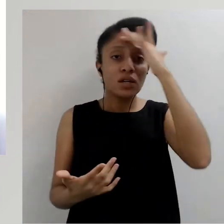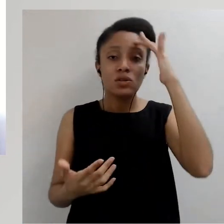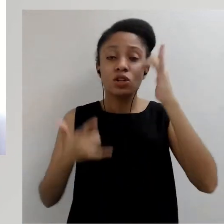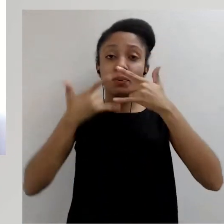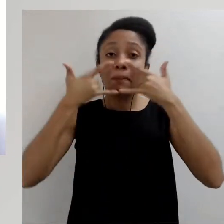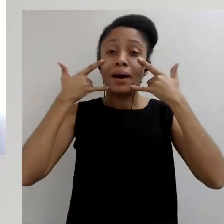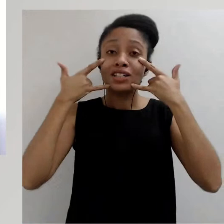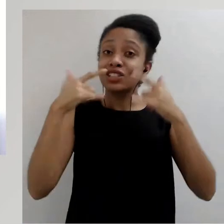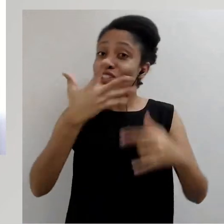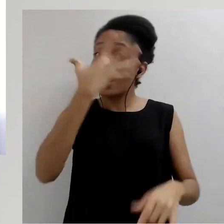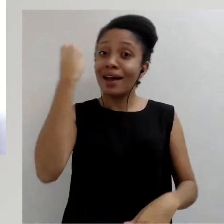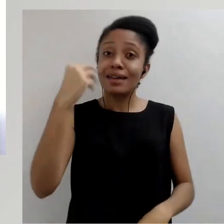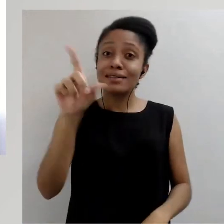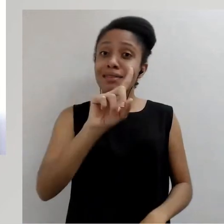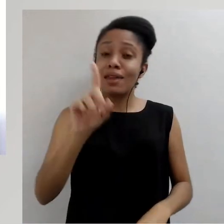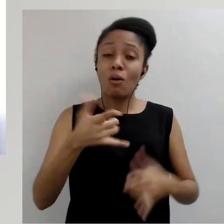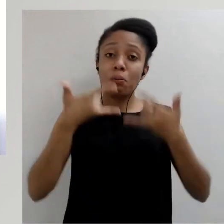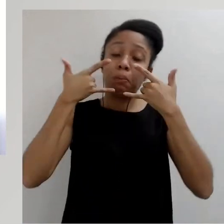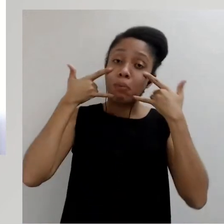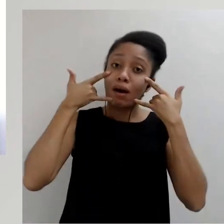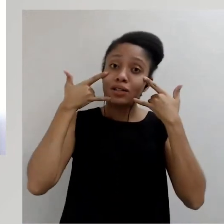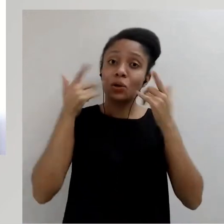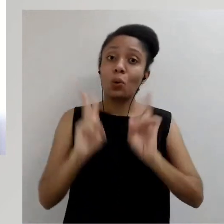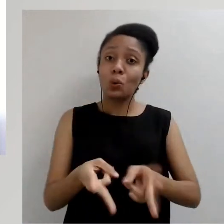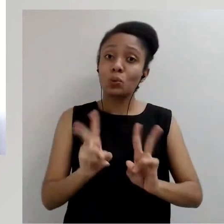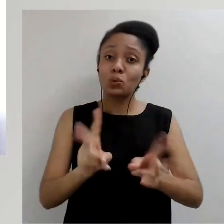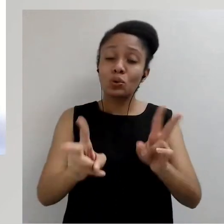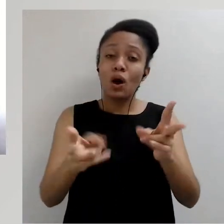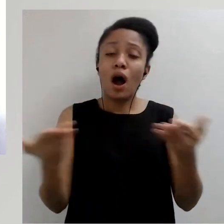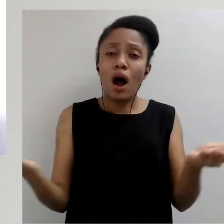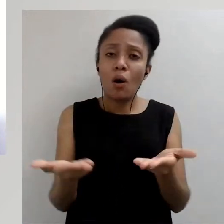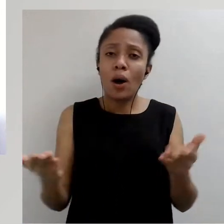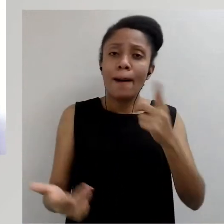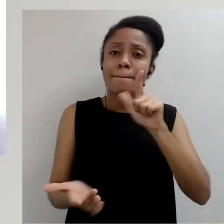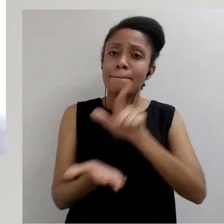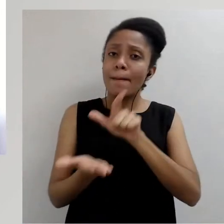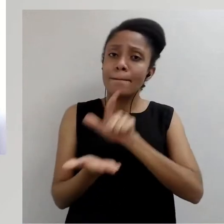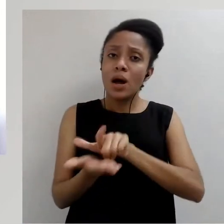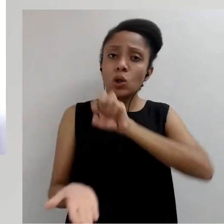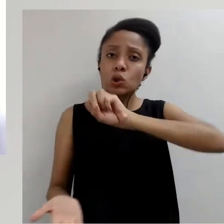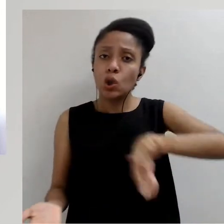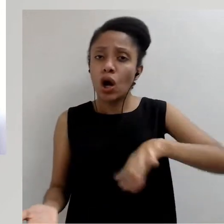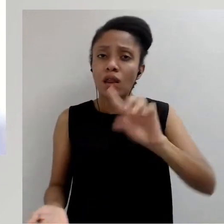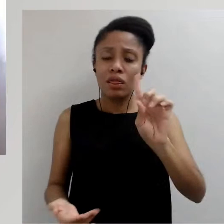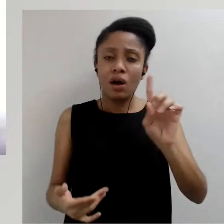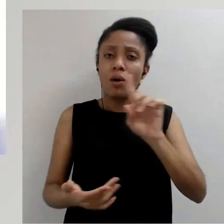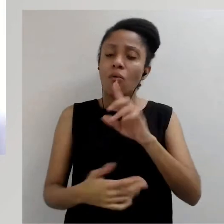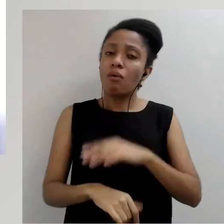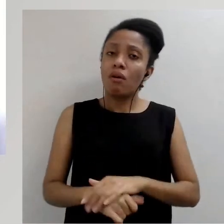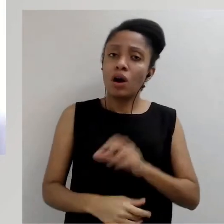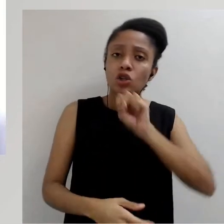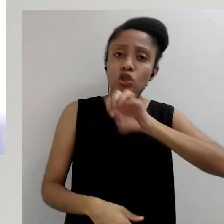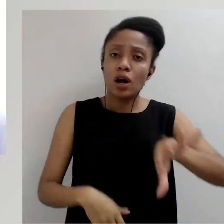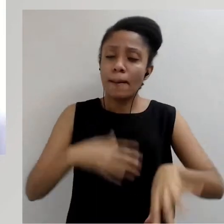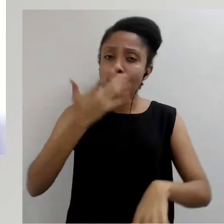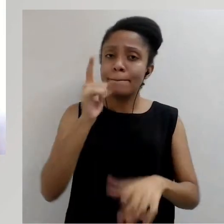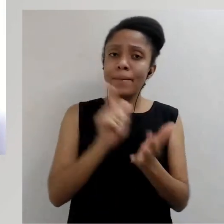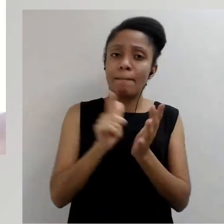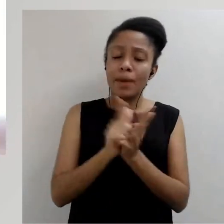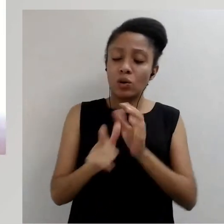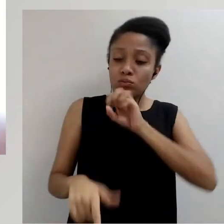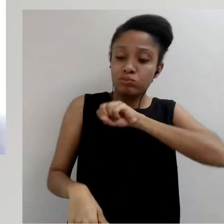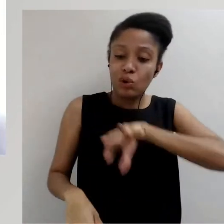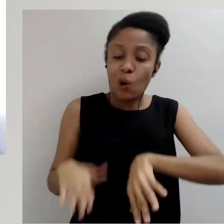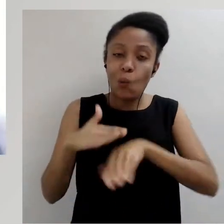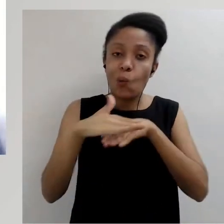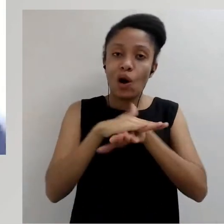anymore. You see that people don't forget the mask today. You wear mask everywhere. It's just a few people today